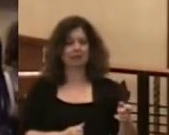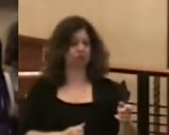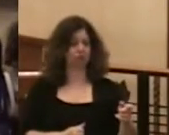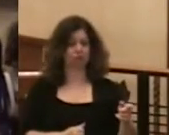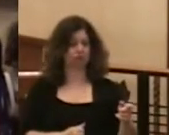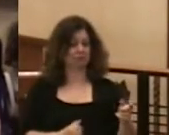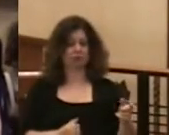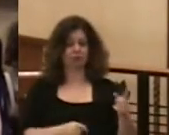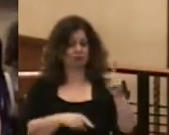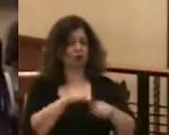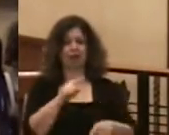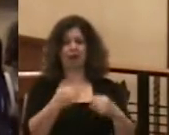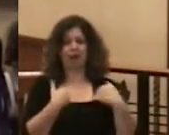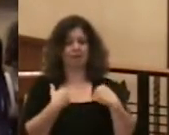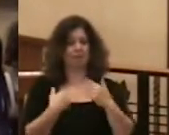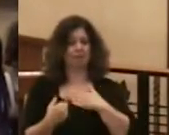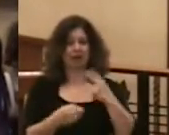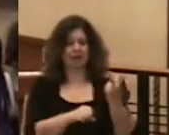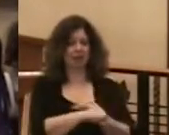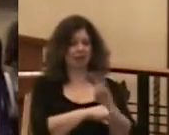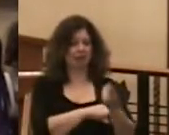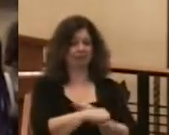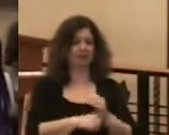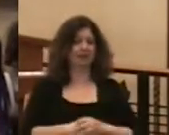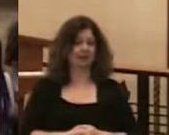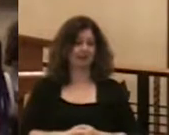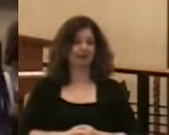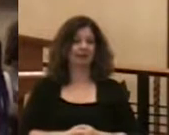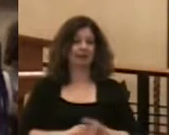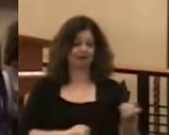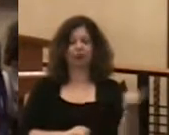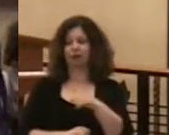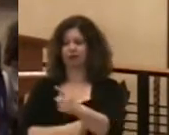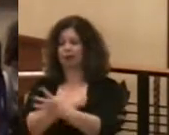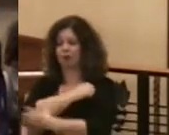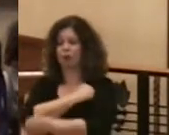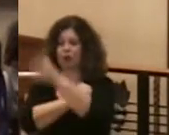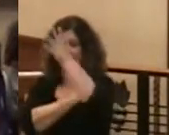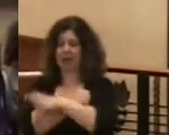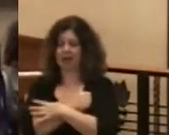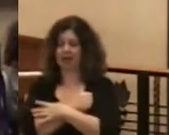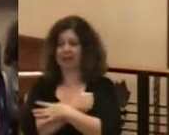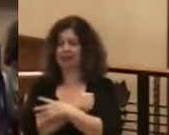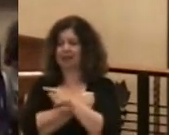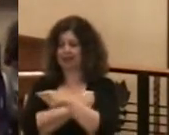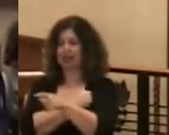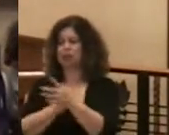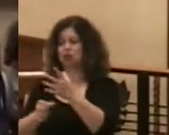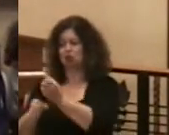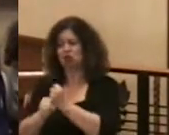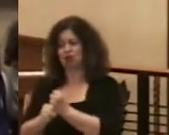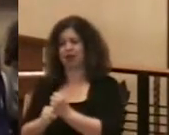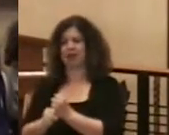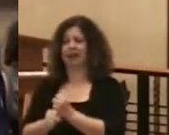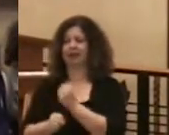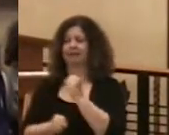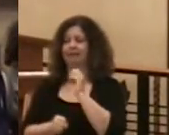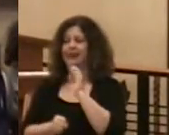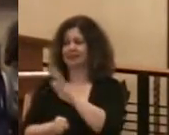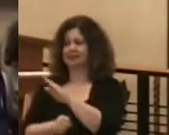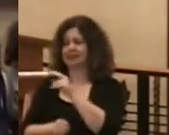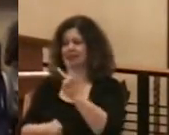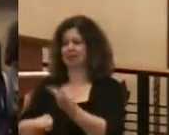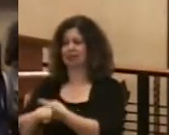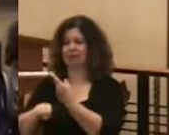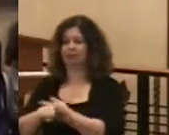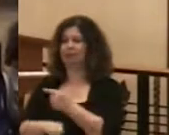one of his sheep, he took the one candy away from a person who had